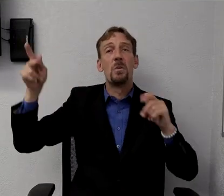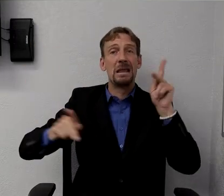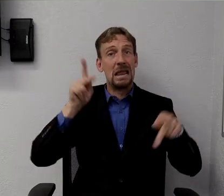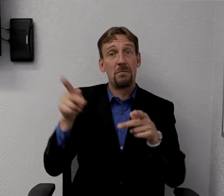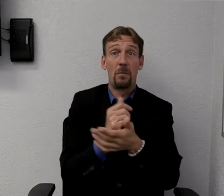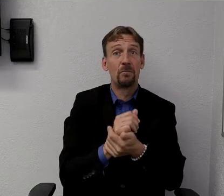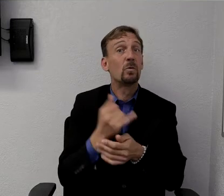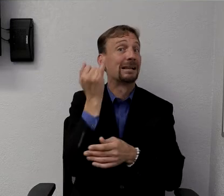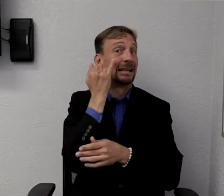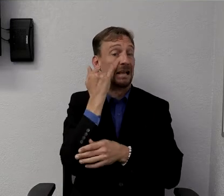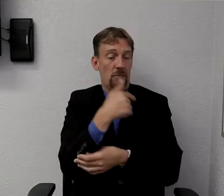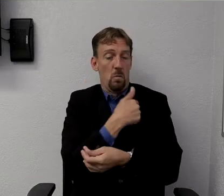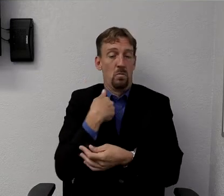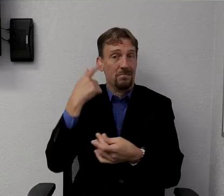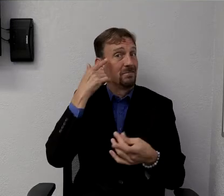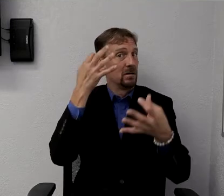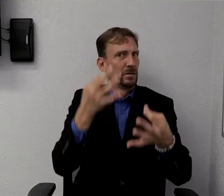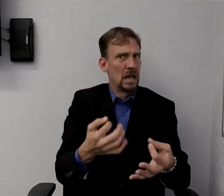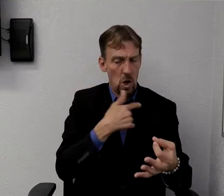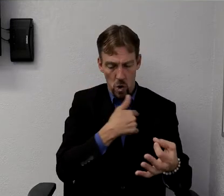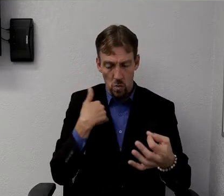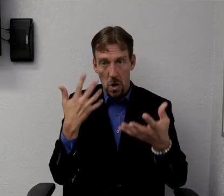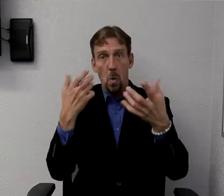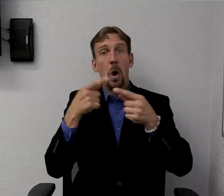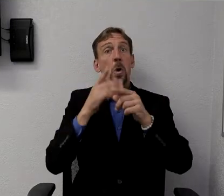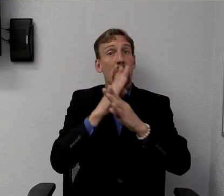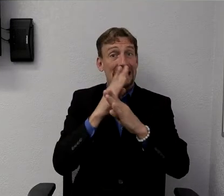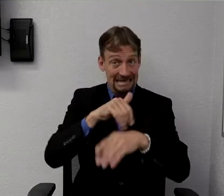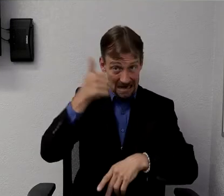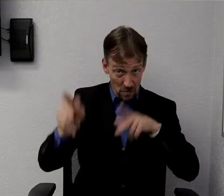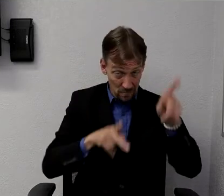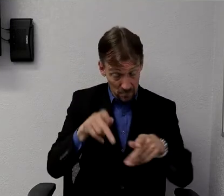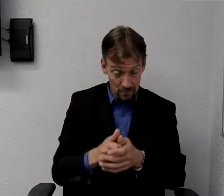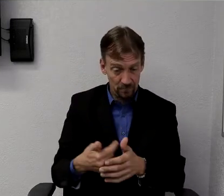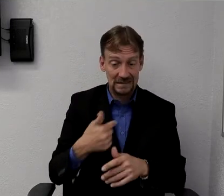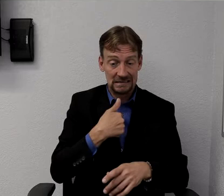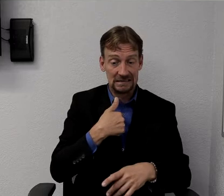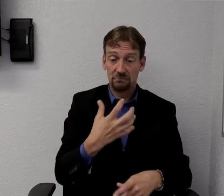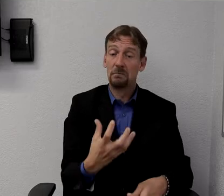to want to protect others, so I wear a mask, I don't cough on people, I don't